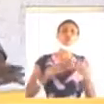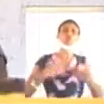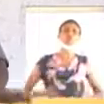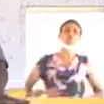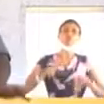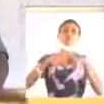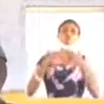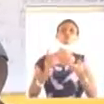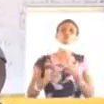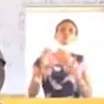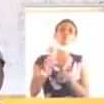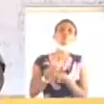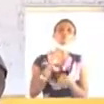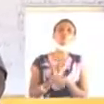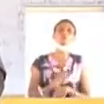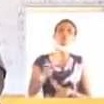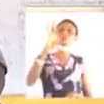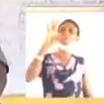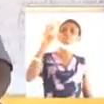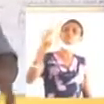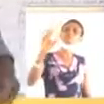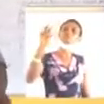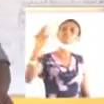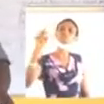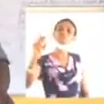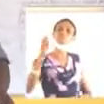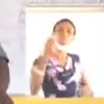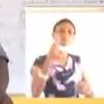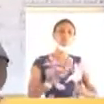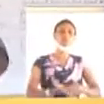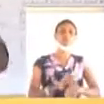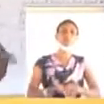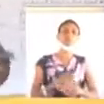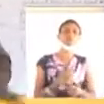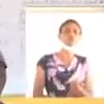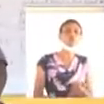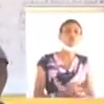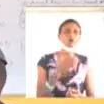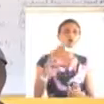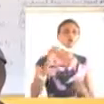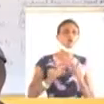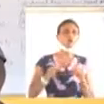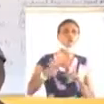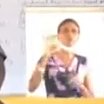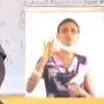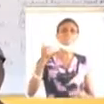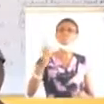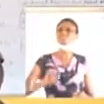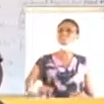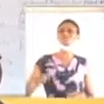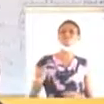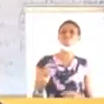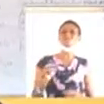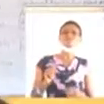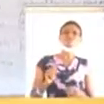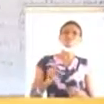work 7:30, 8, and comes back past 4, will be tired. The